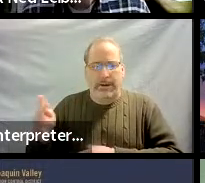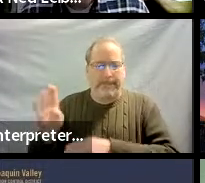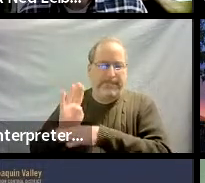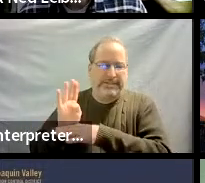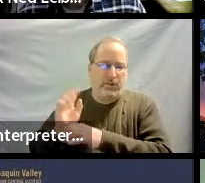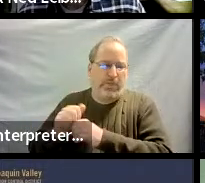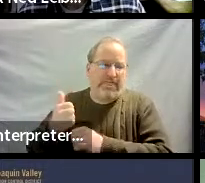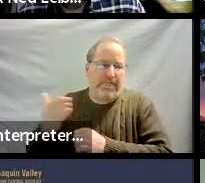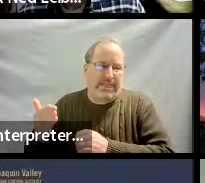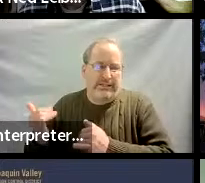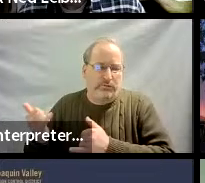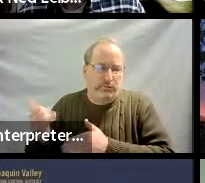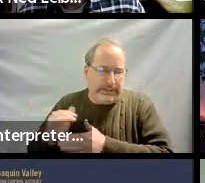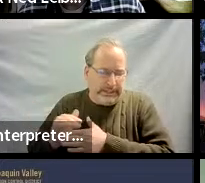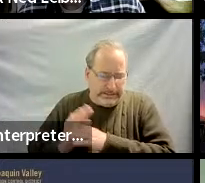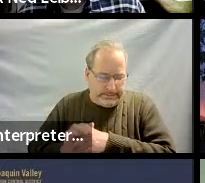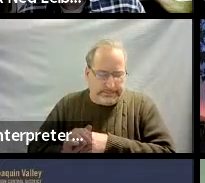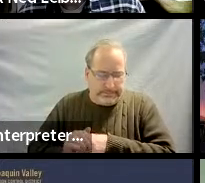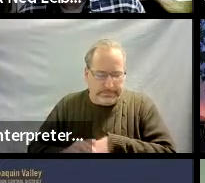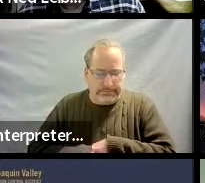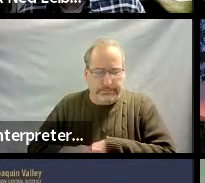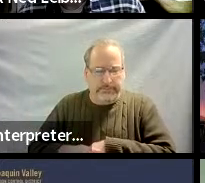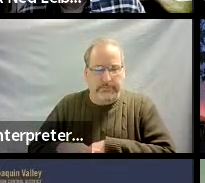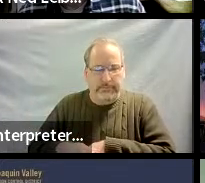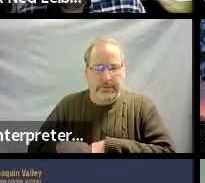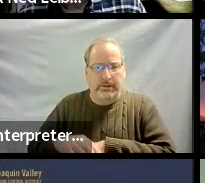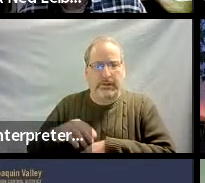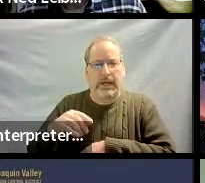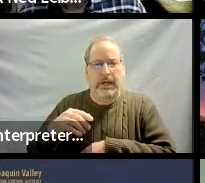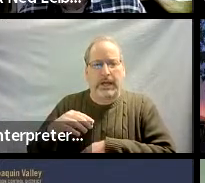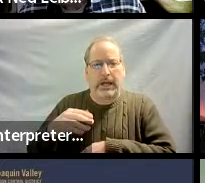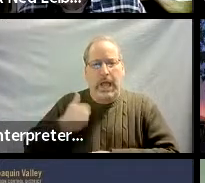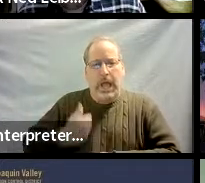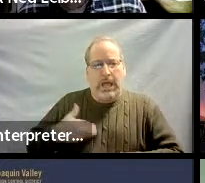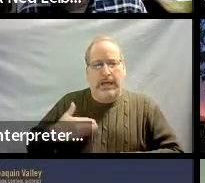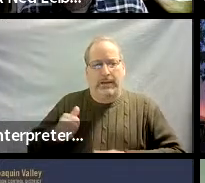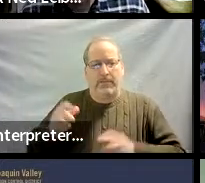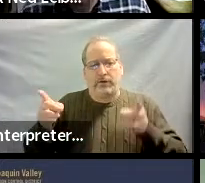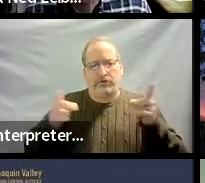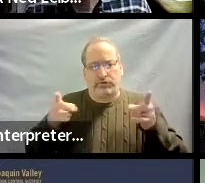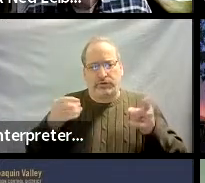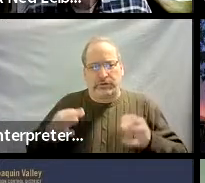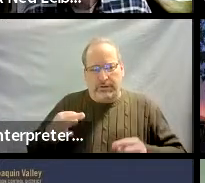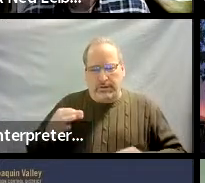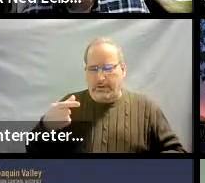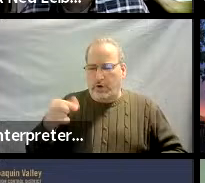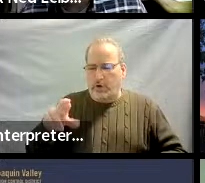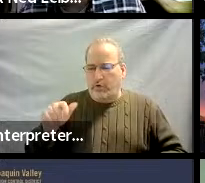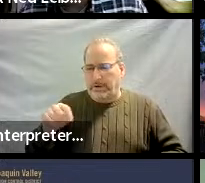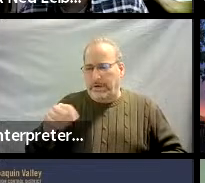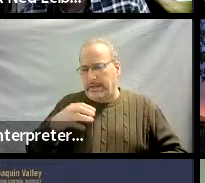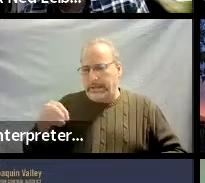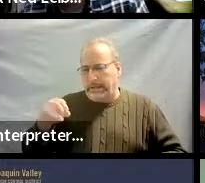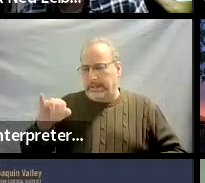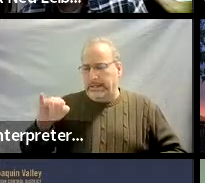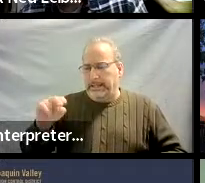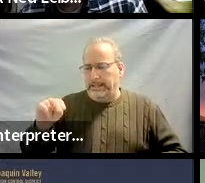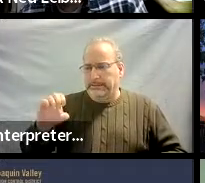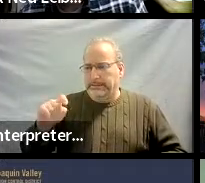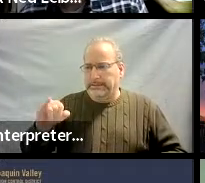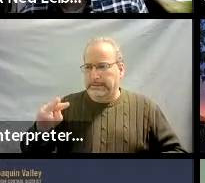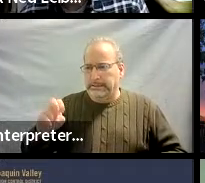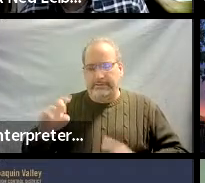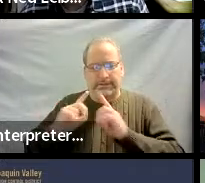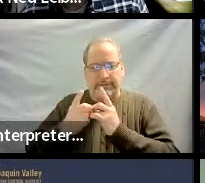doing other things. So again, Todd DeYoung, I'm the director of the Grants and Incentives Department at